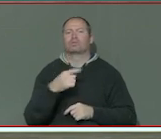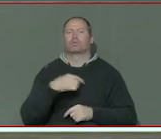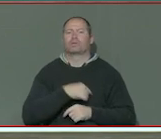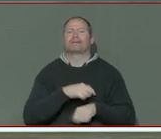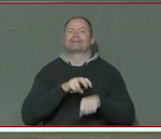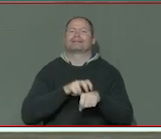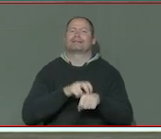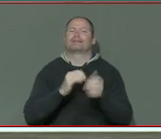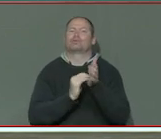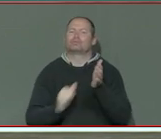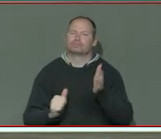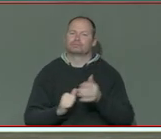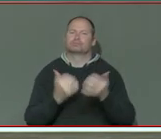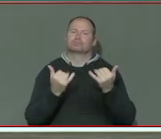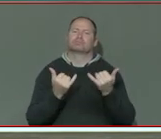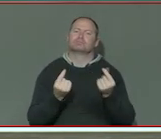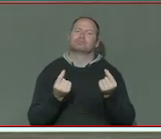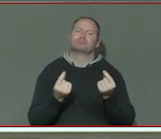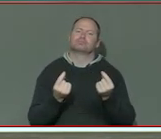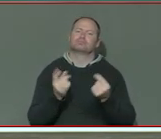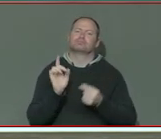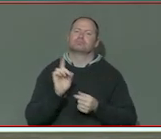will